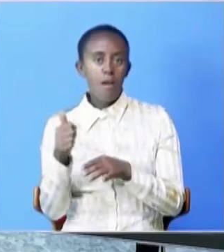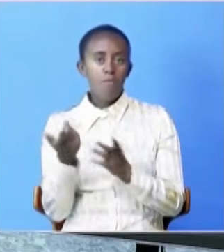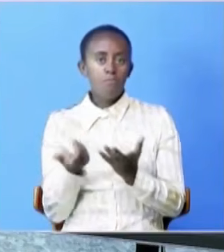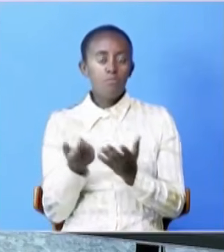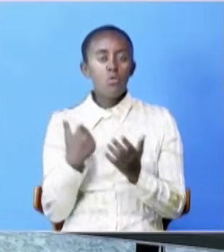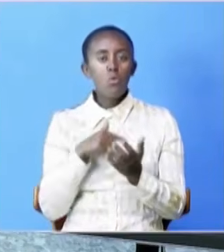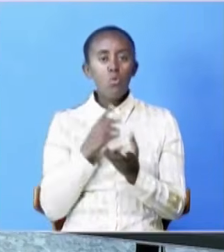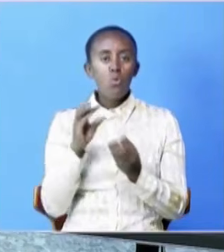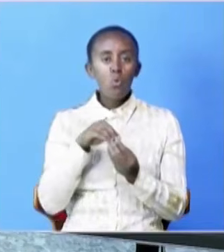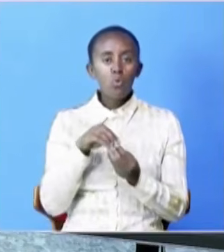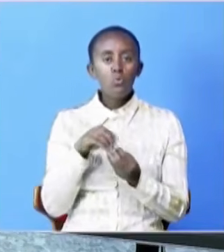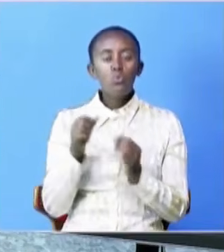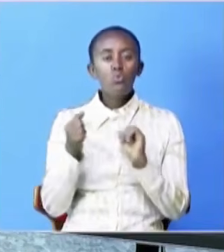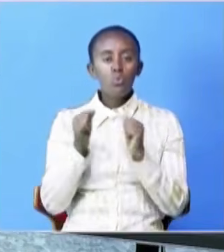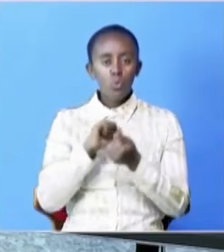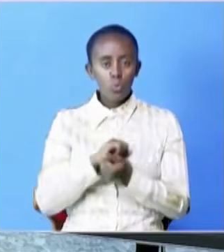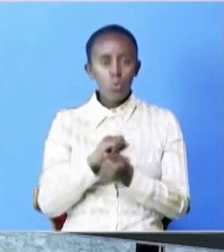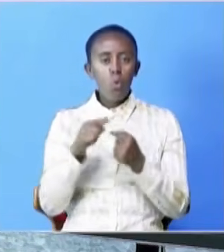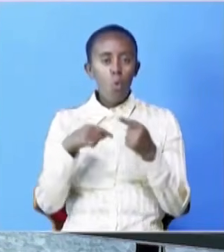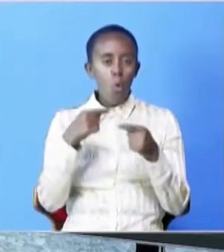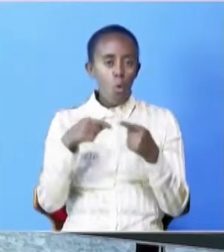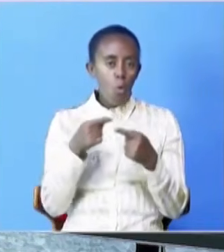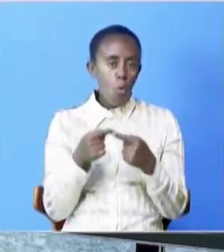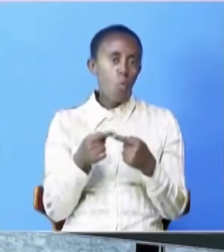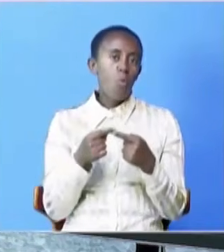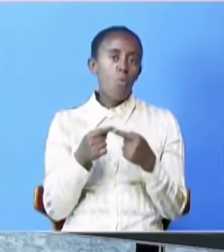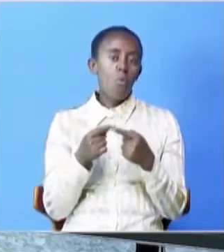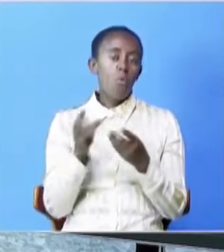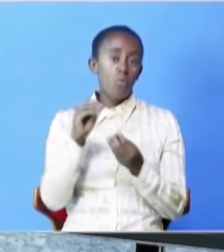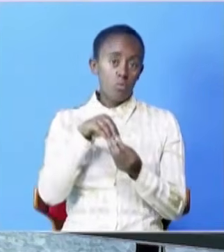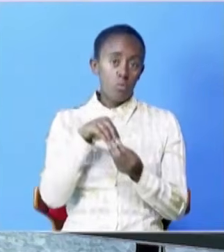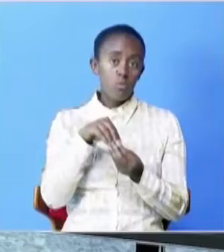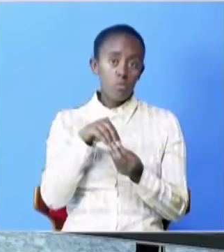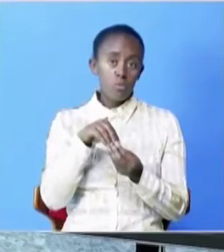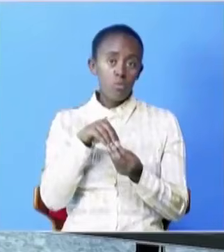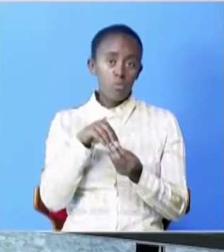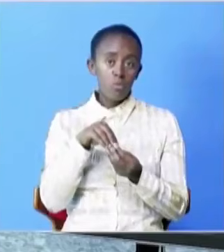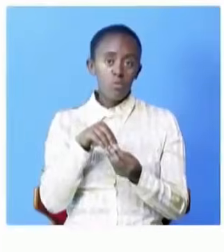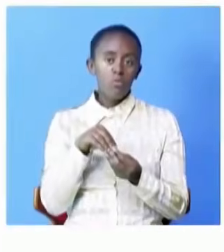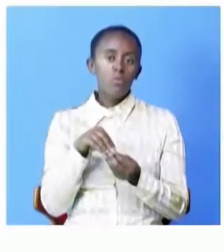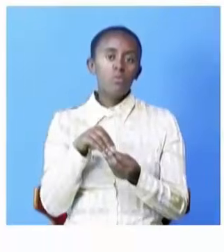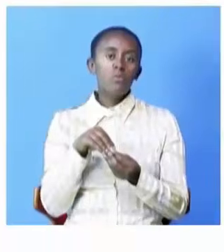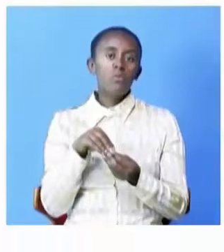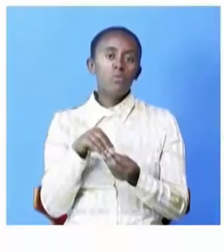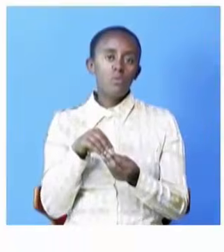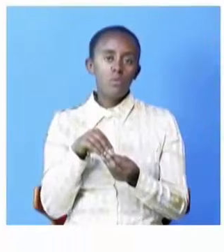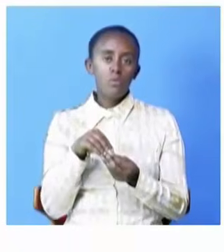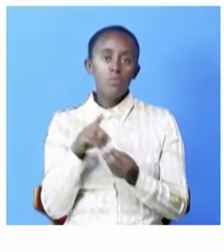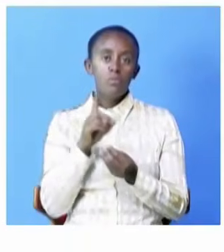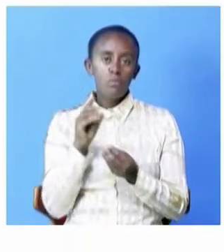also are going to change go and we're going to add, in this case, we're going to add